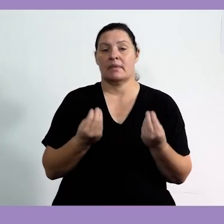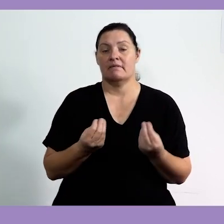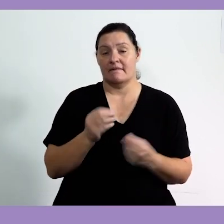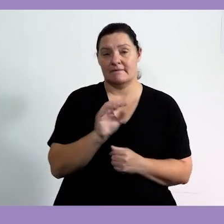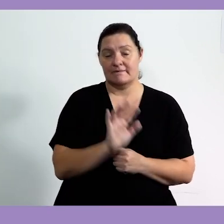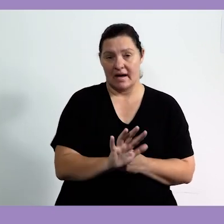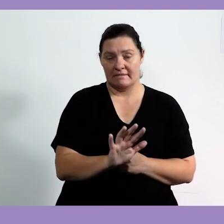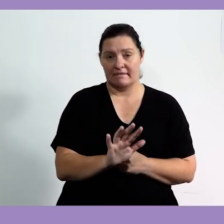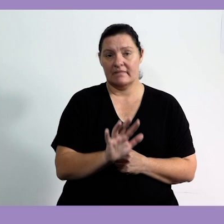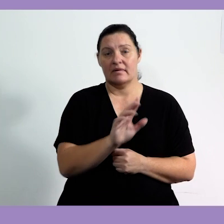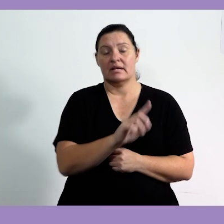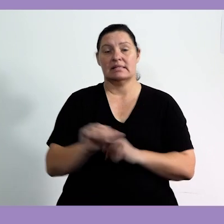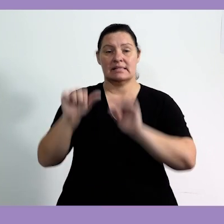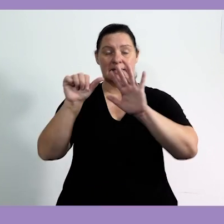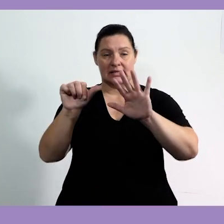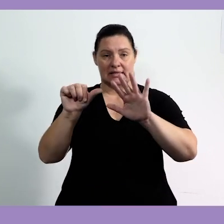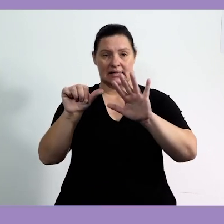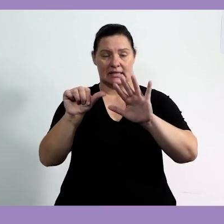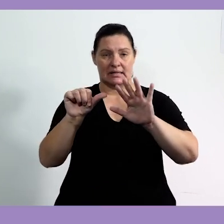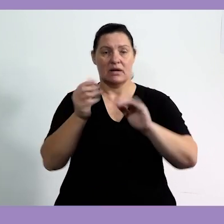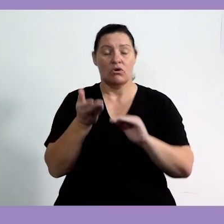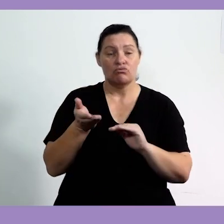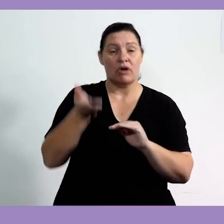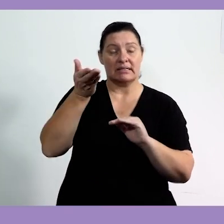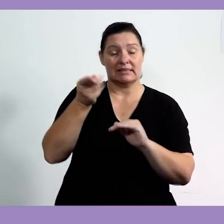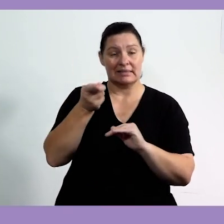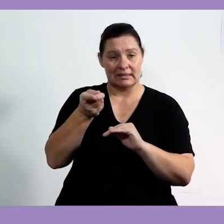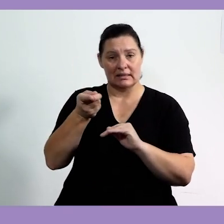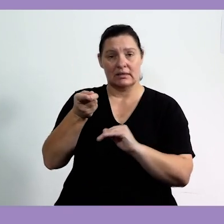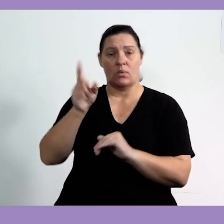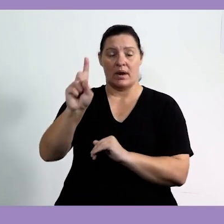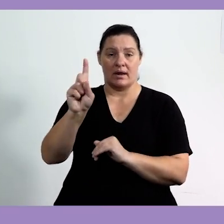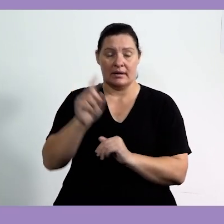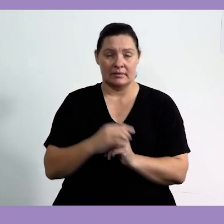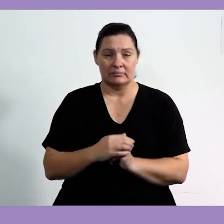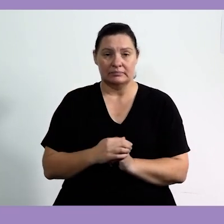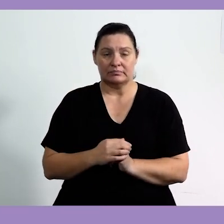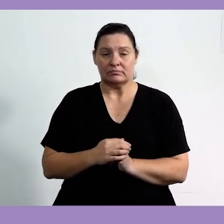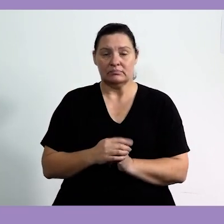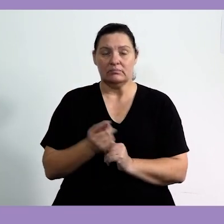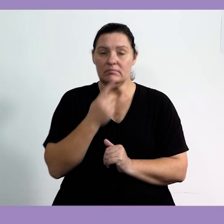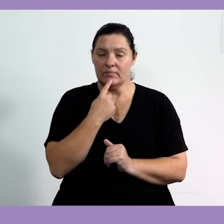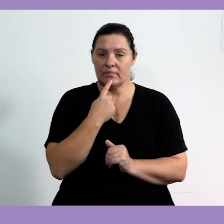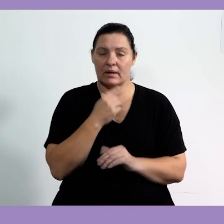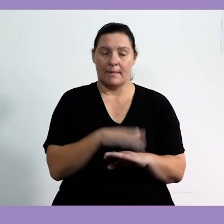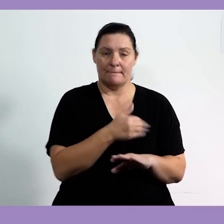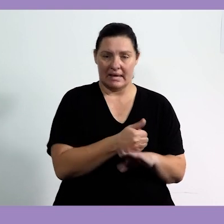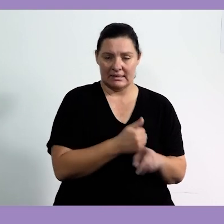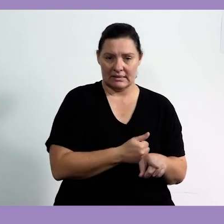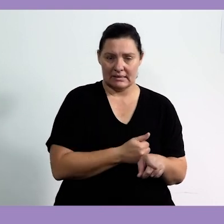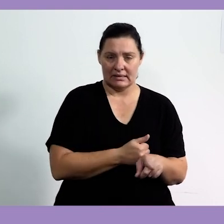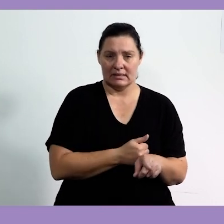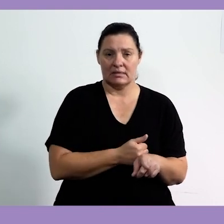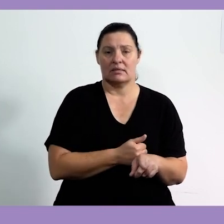have 5 to the exponent 6, and that is raised to the exponent 1. So we are going to take the